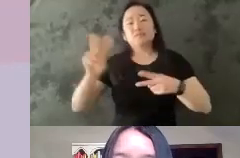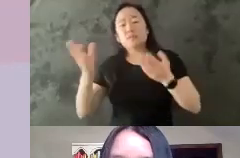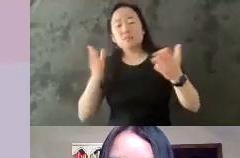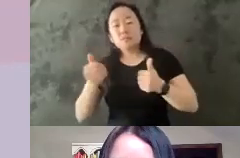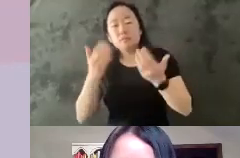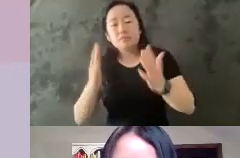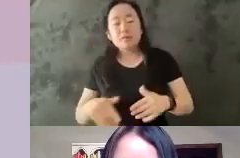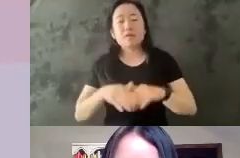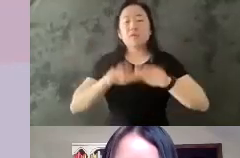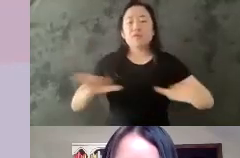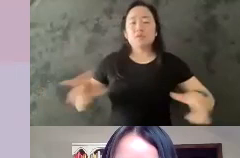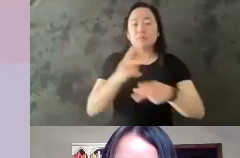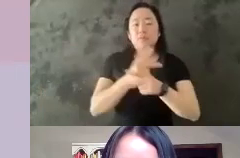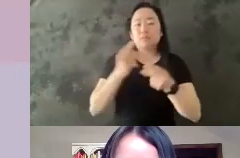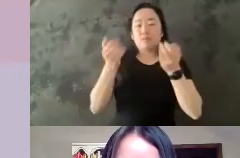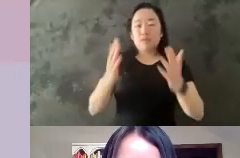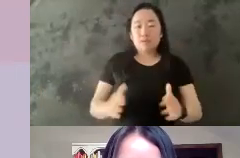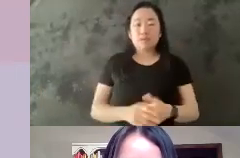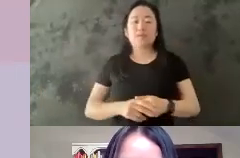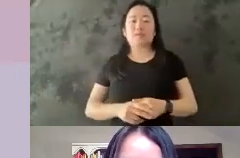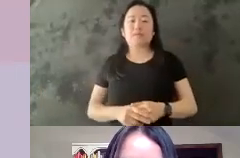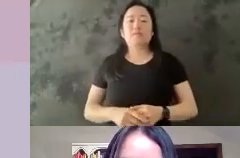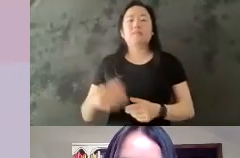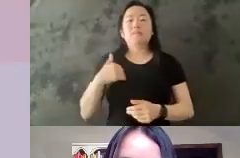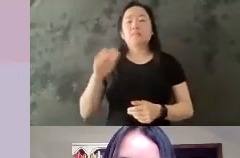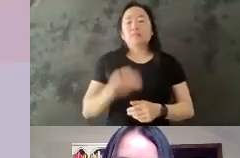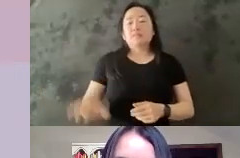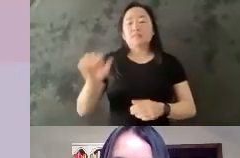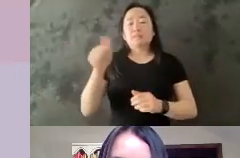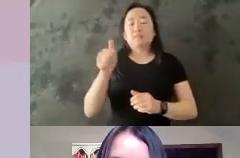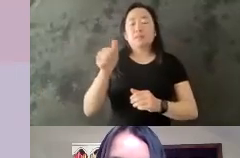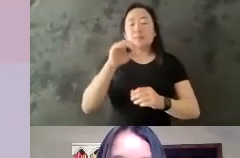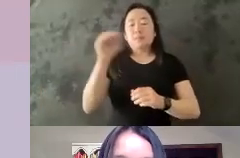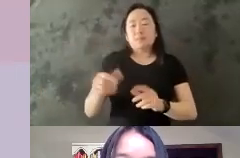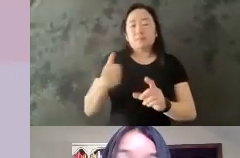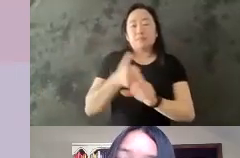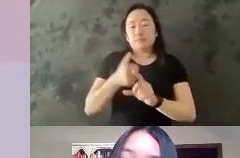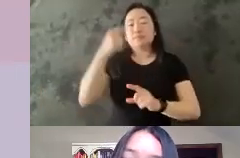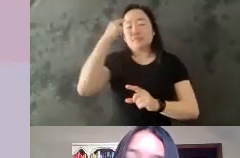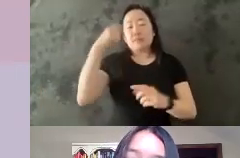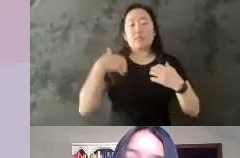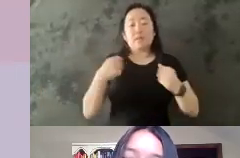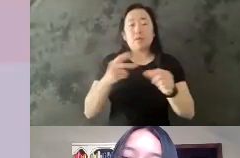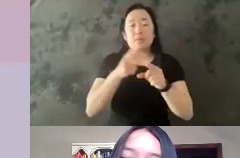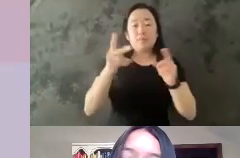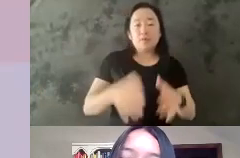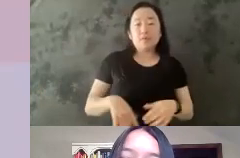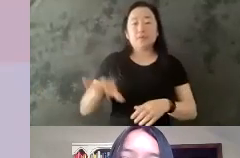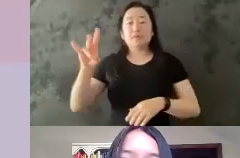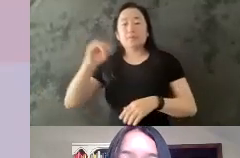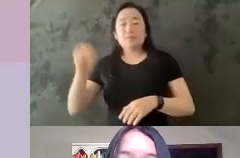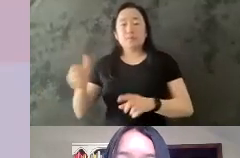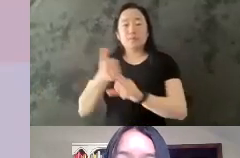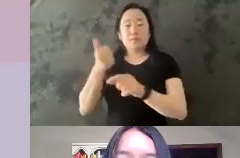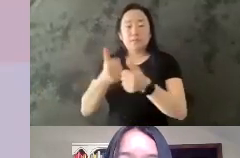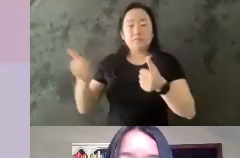and then we have 10% identifying as a mental health professional, 7% as an employer,